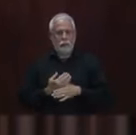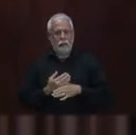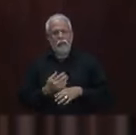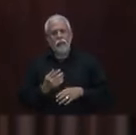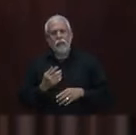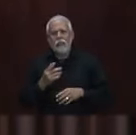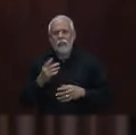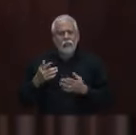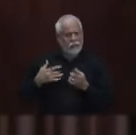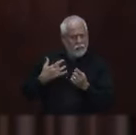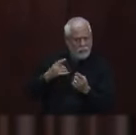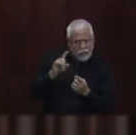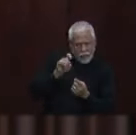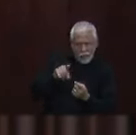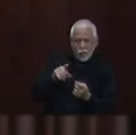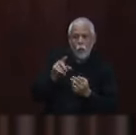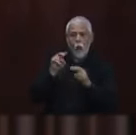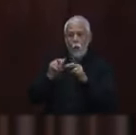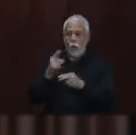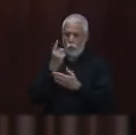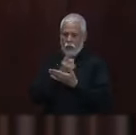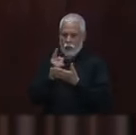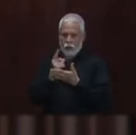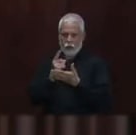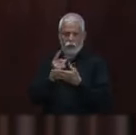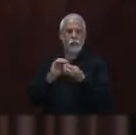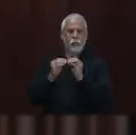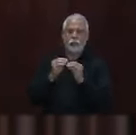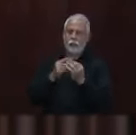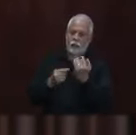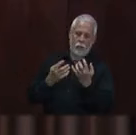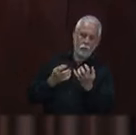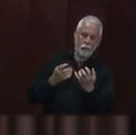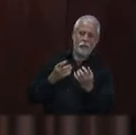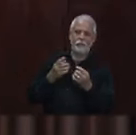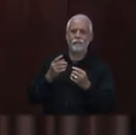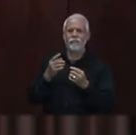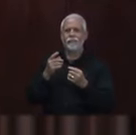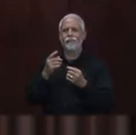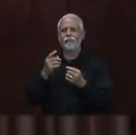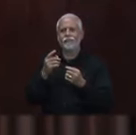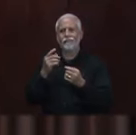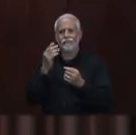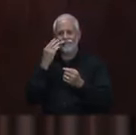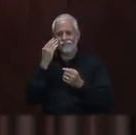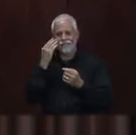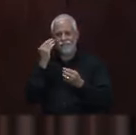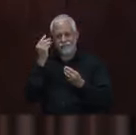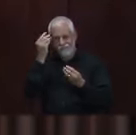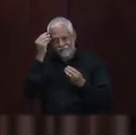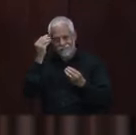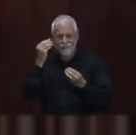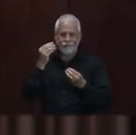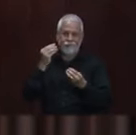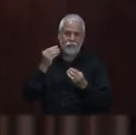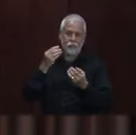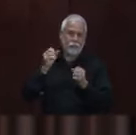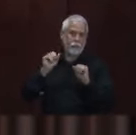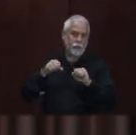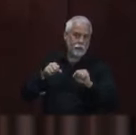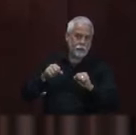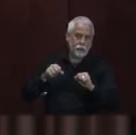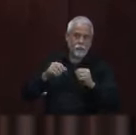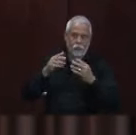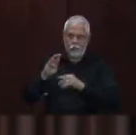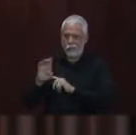do we have any sense of whether just, when we look at 1 week and the numbers are not what we want to see, but whether, we think there's a good probability that